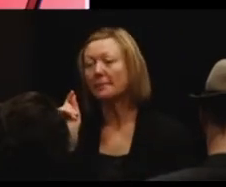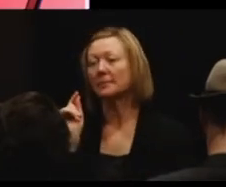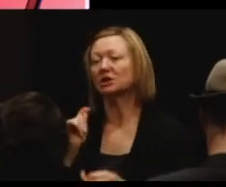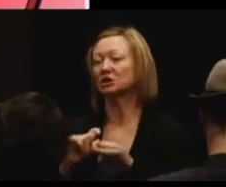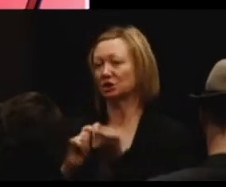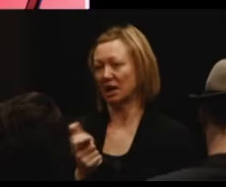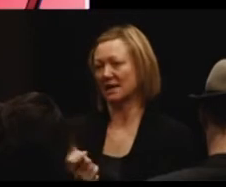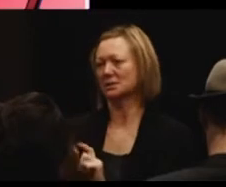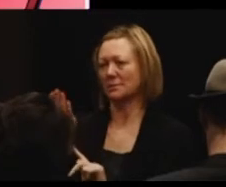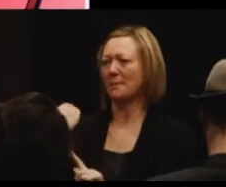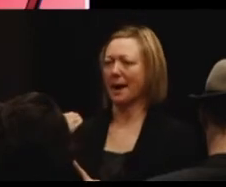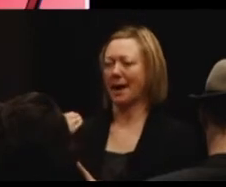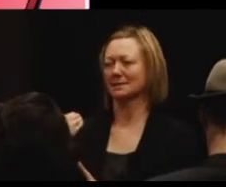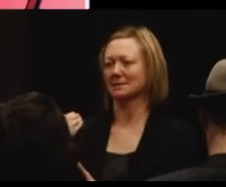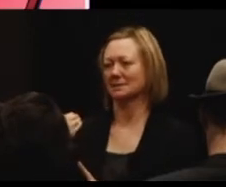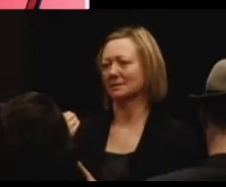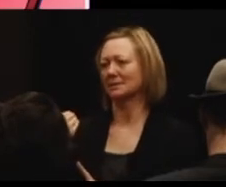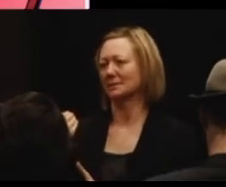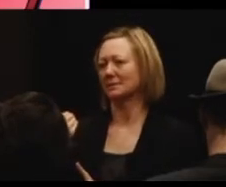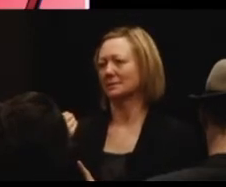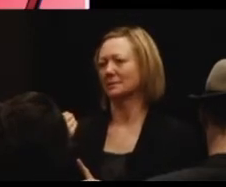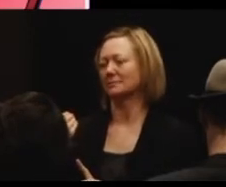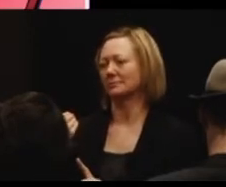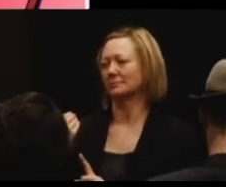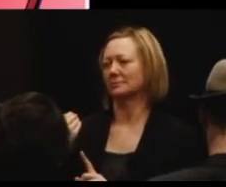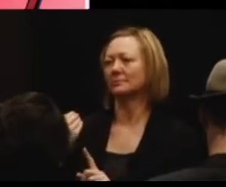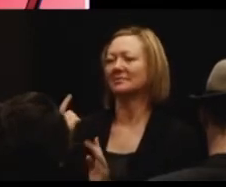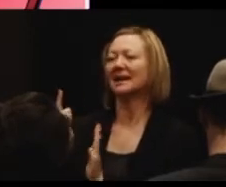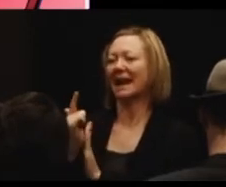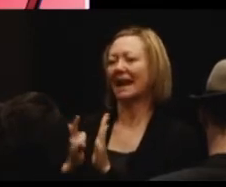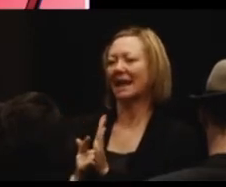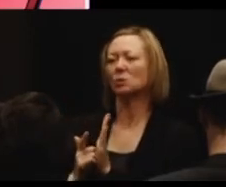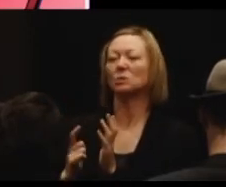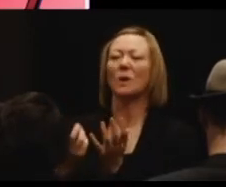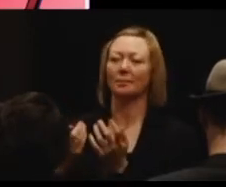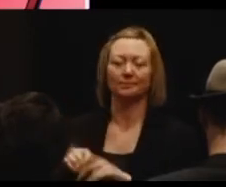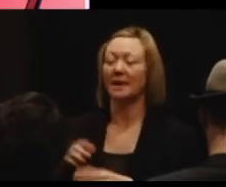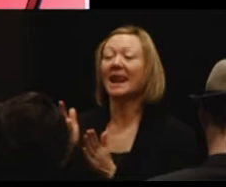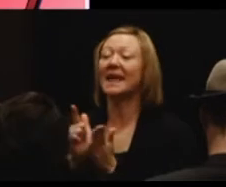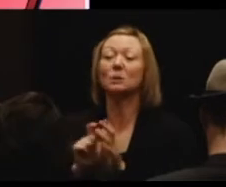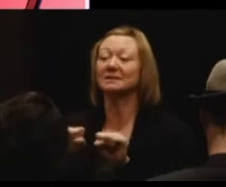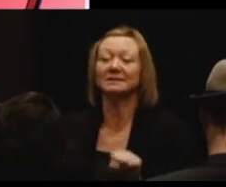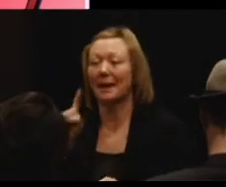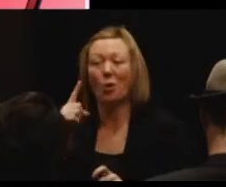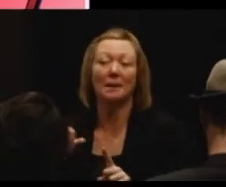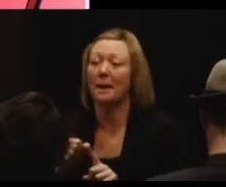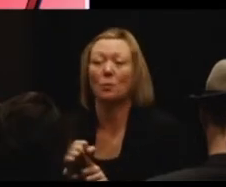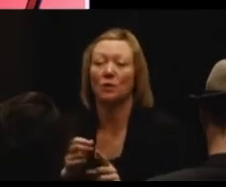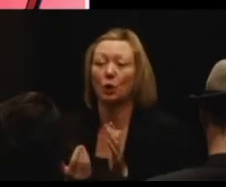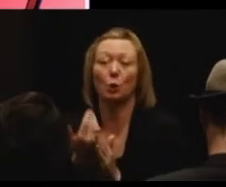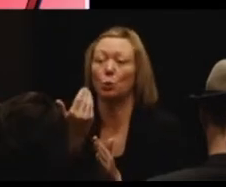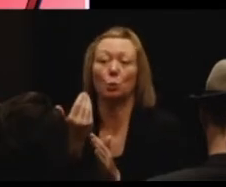of, well, basically the legal systems and policing can't keep up with this new form of criminal